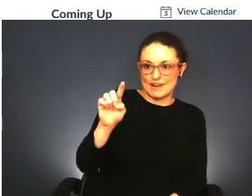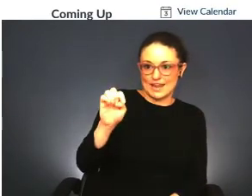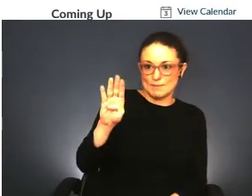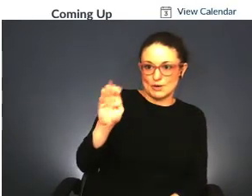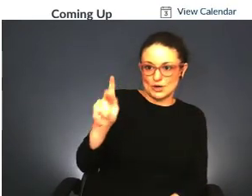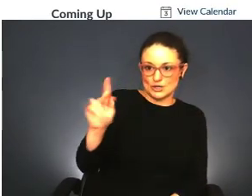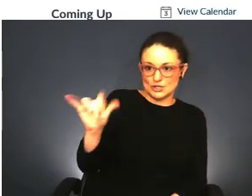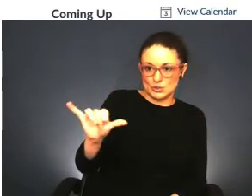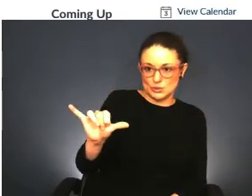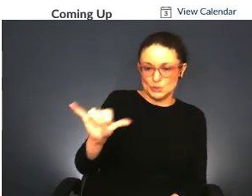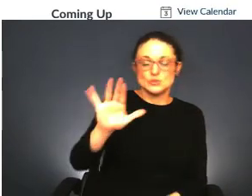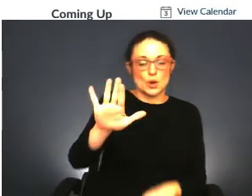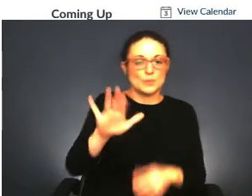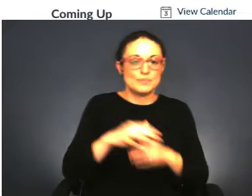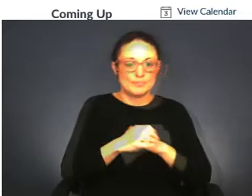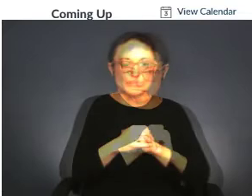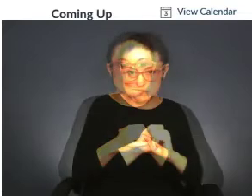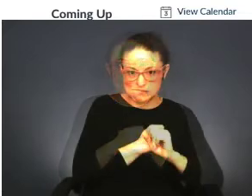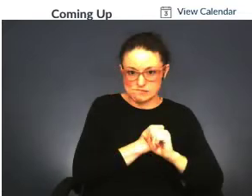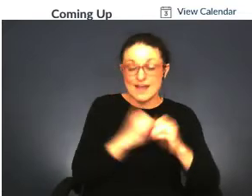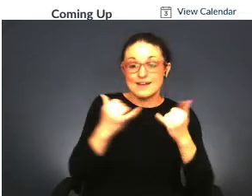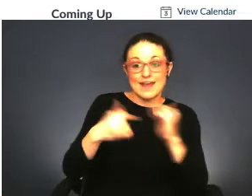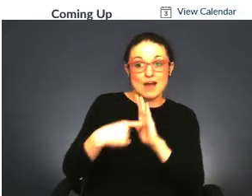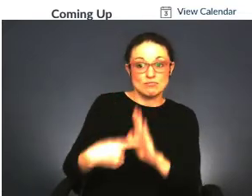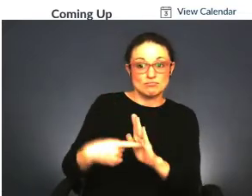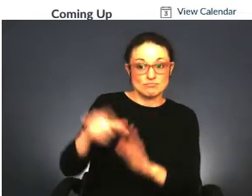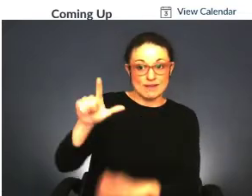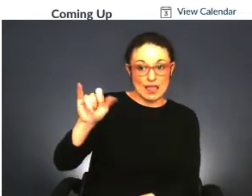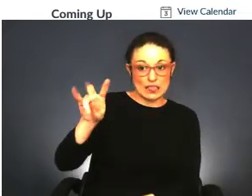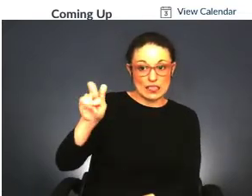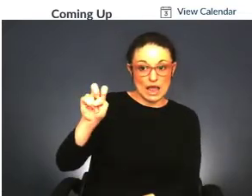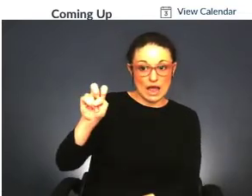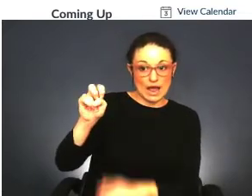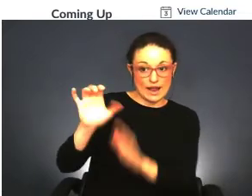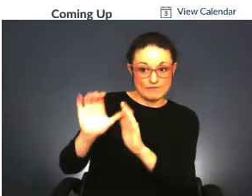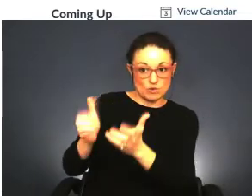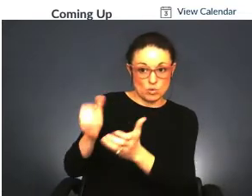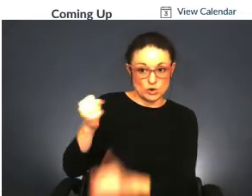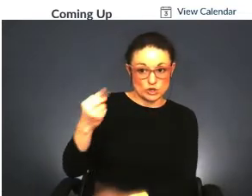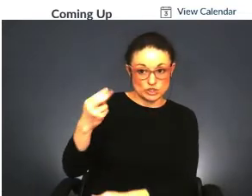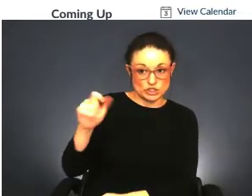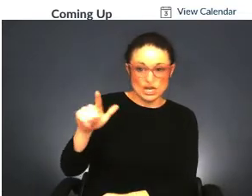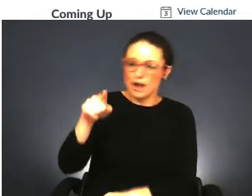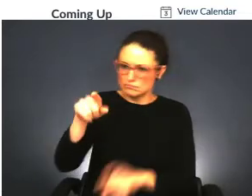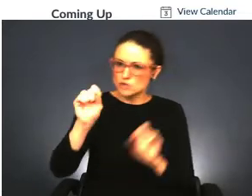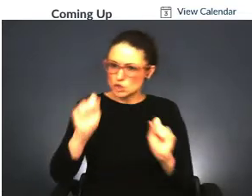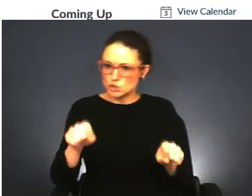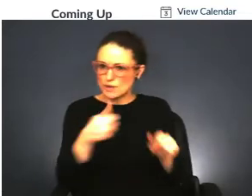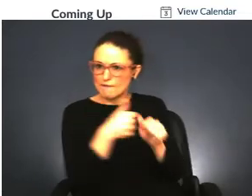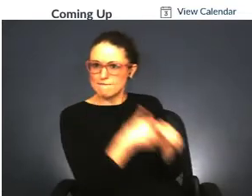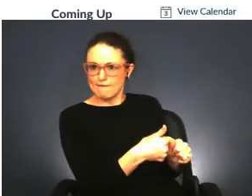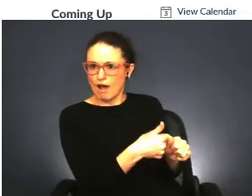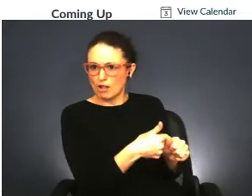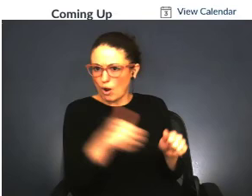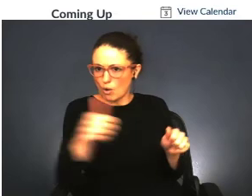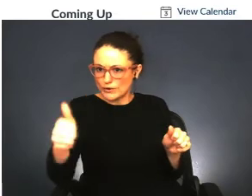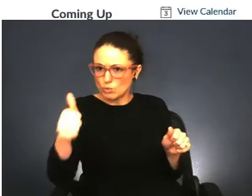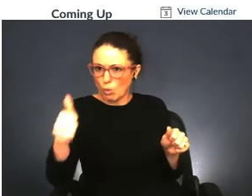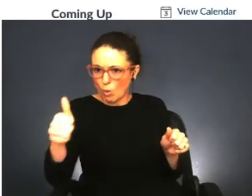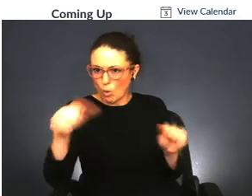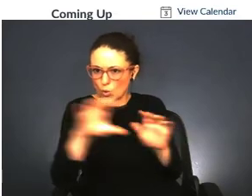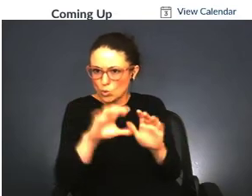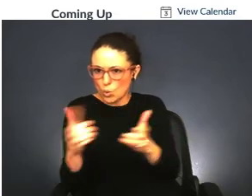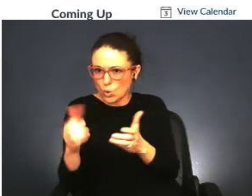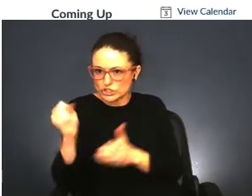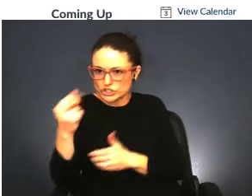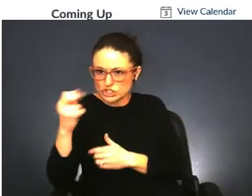And I'm going to go into a live course shell. You could follow along in your own Canvas course shell to see how some of